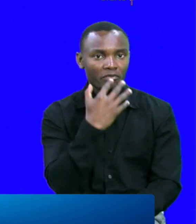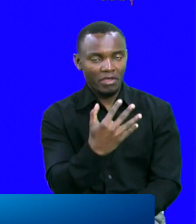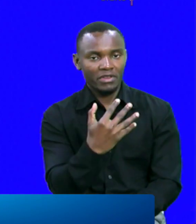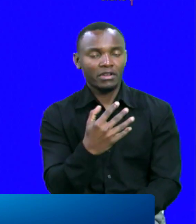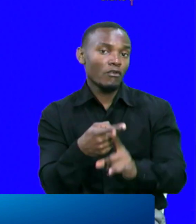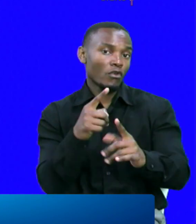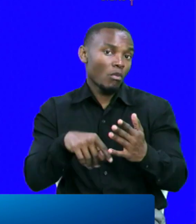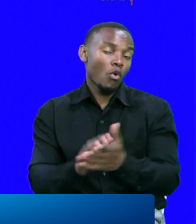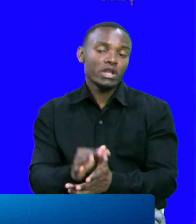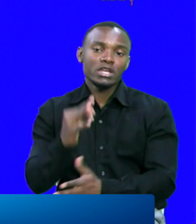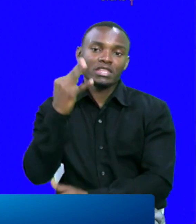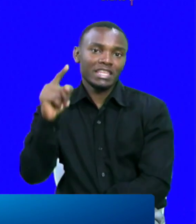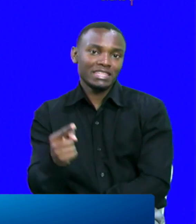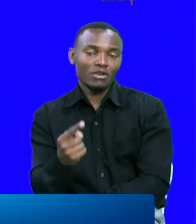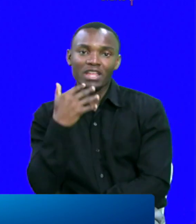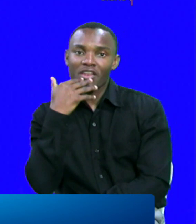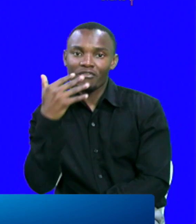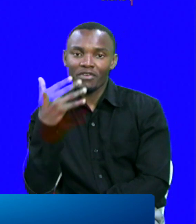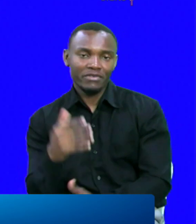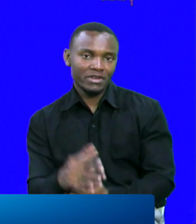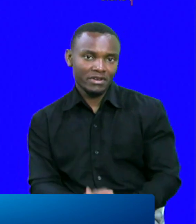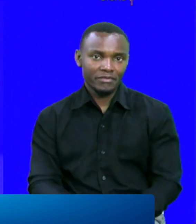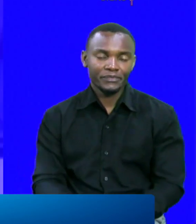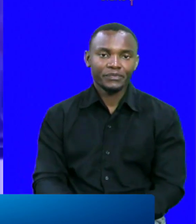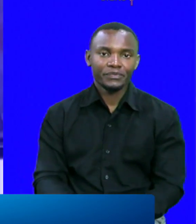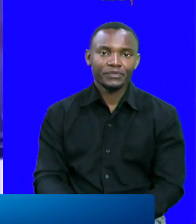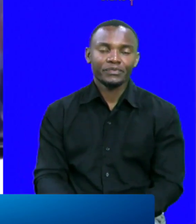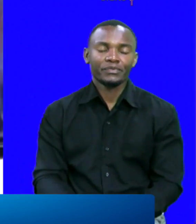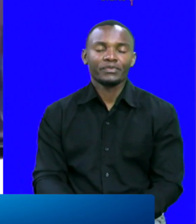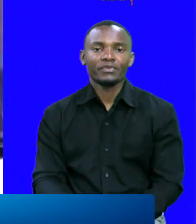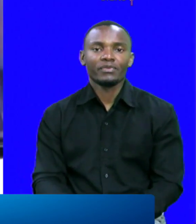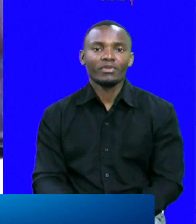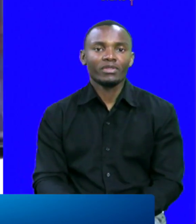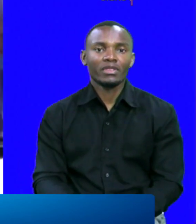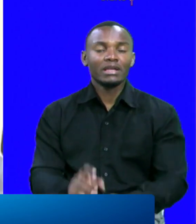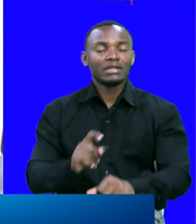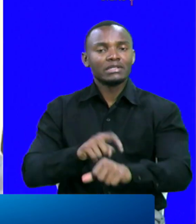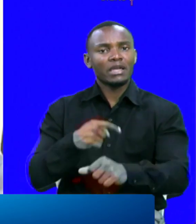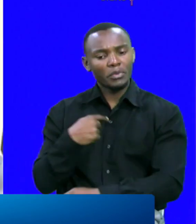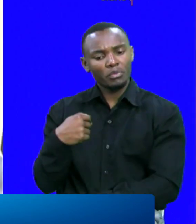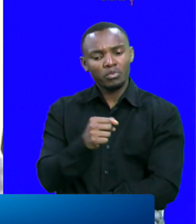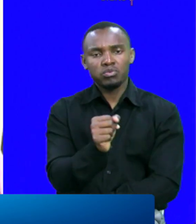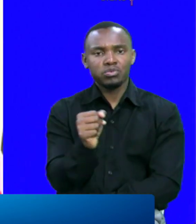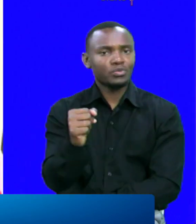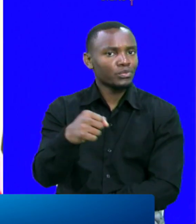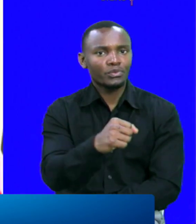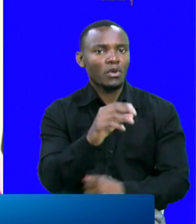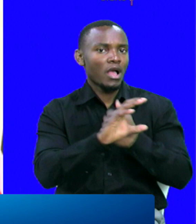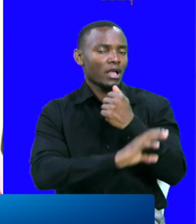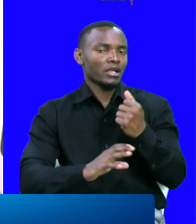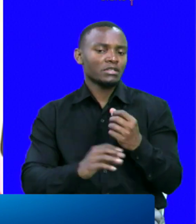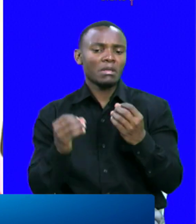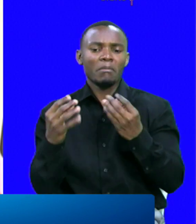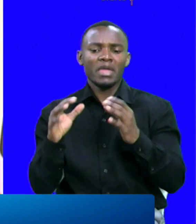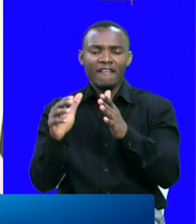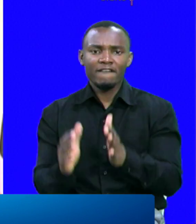the changes in pricing. President William Ruto said effective Tuesday, a 50 kilogram bag will now be